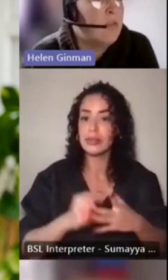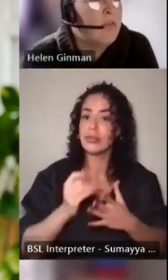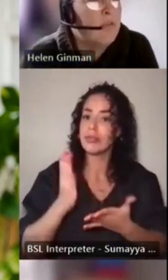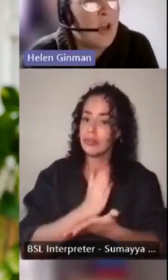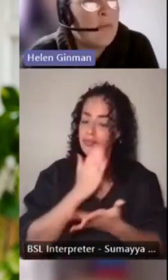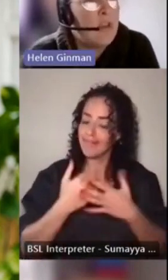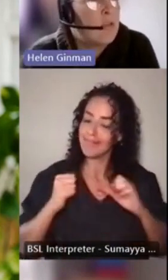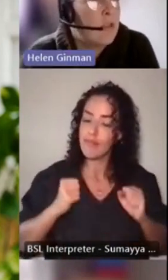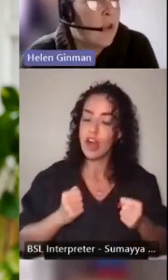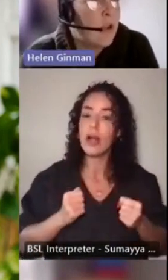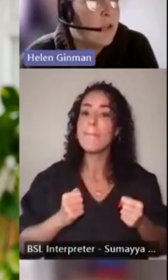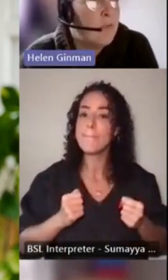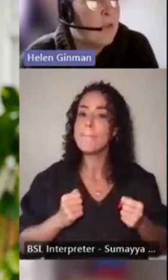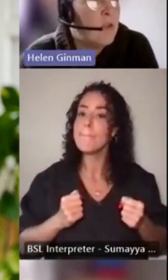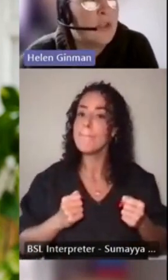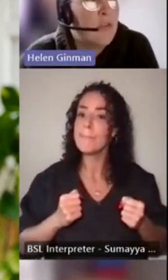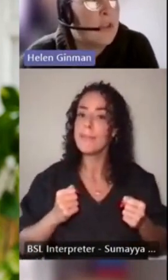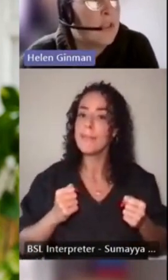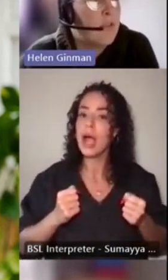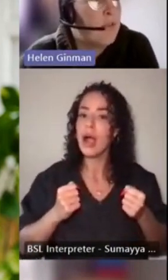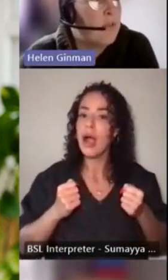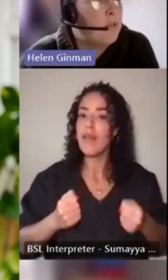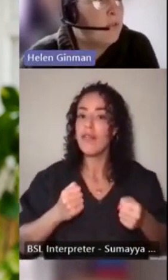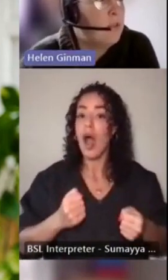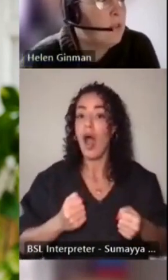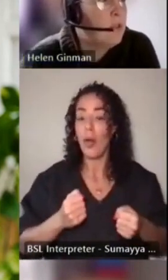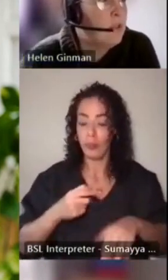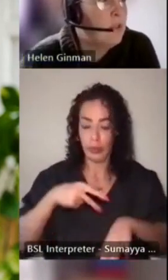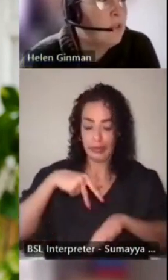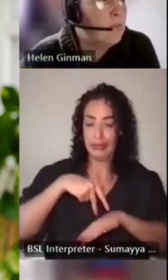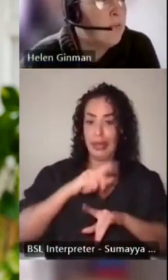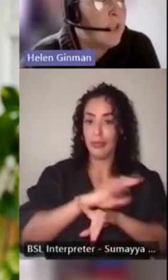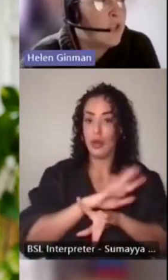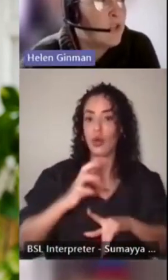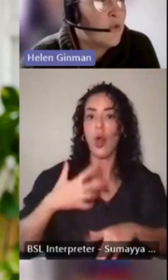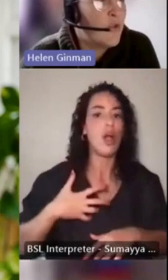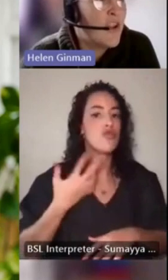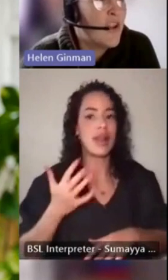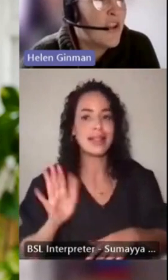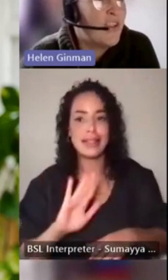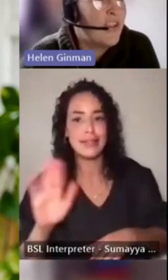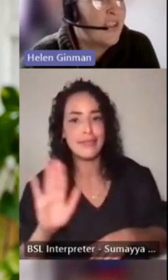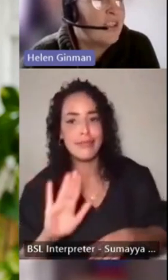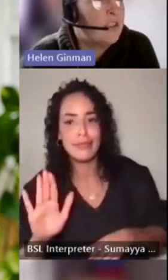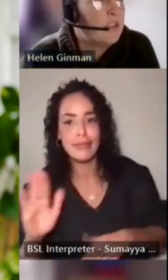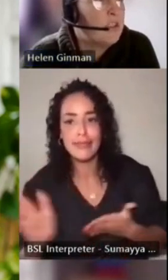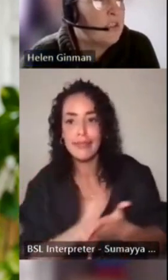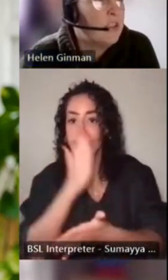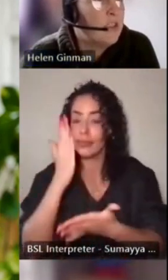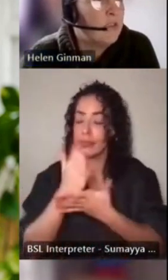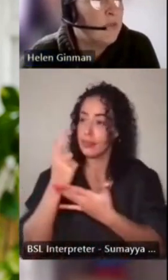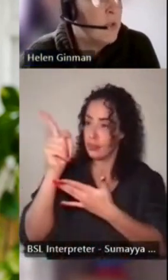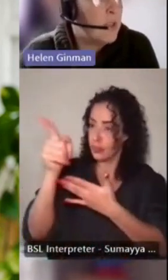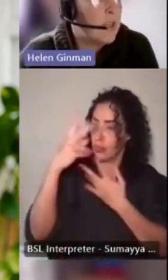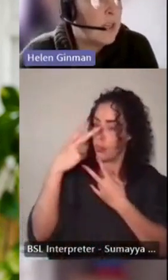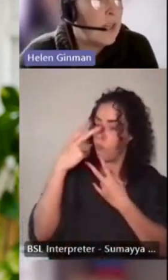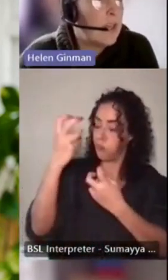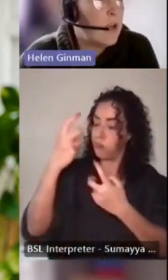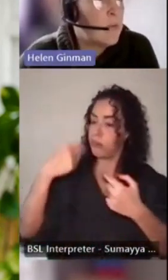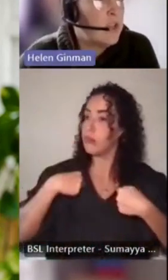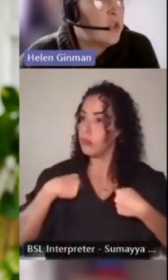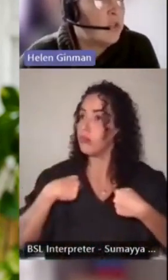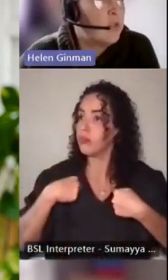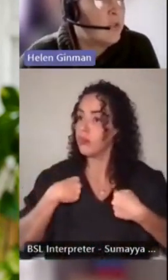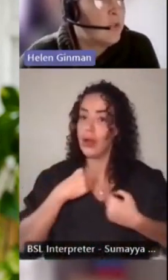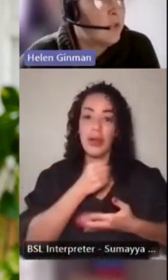firm in your stance but not aggressive, making sure you're heard, using